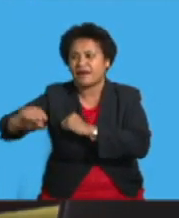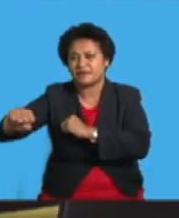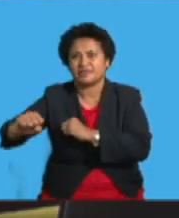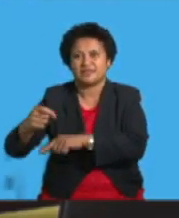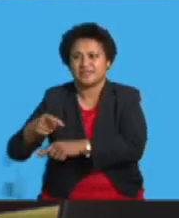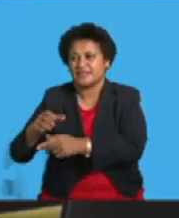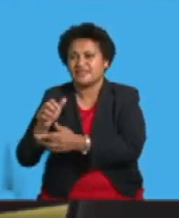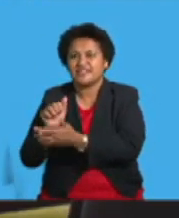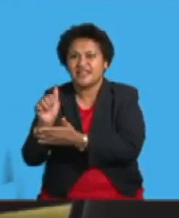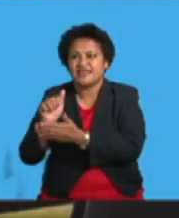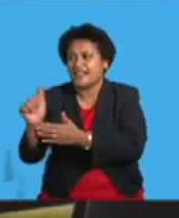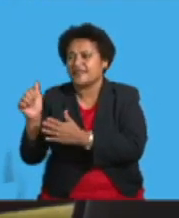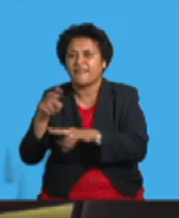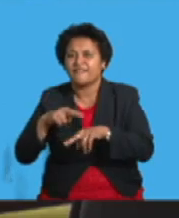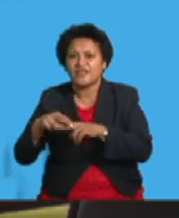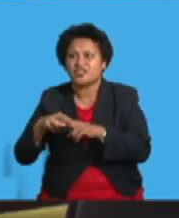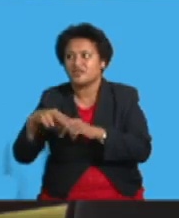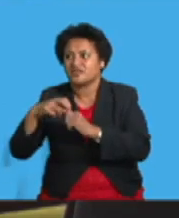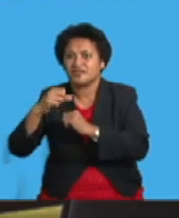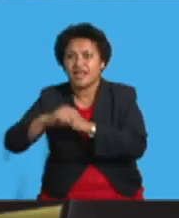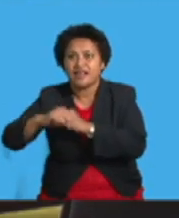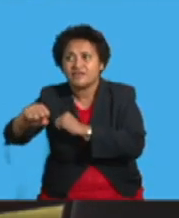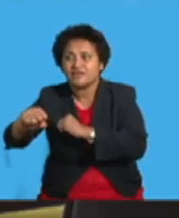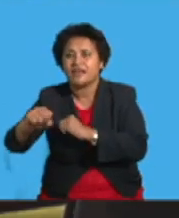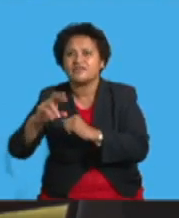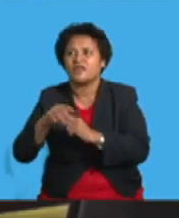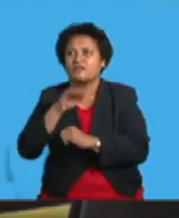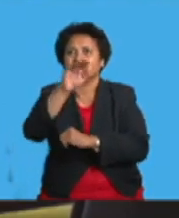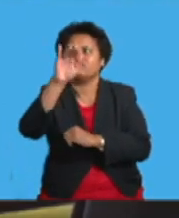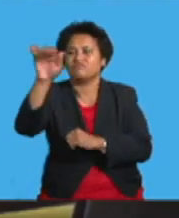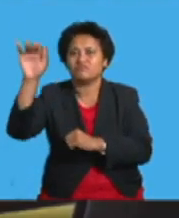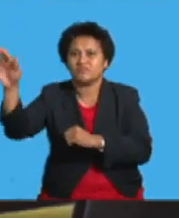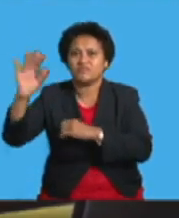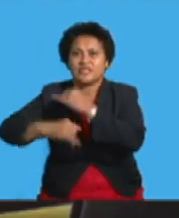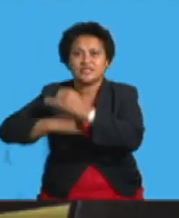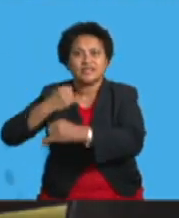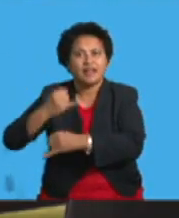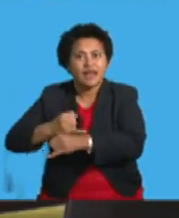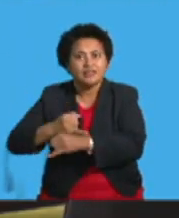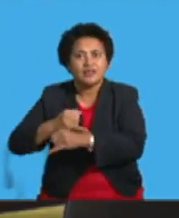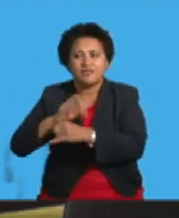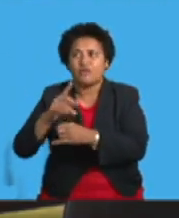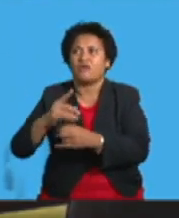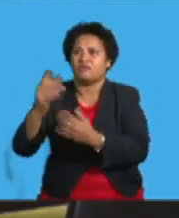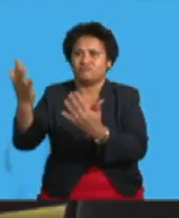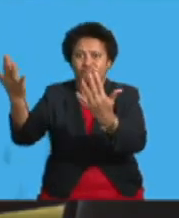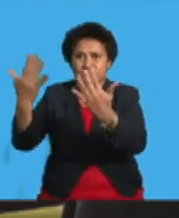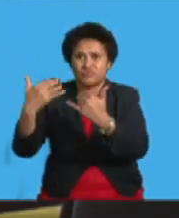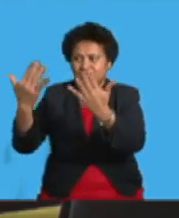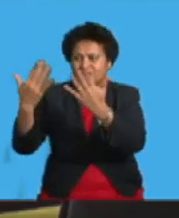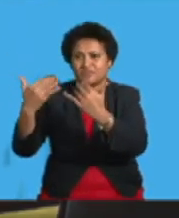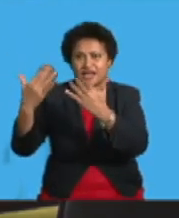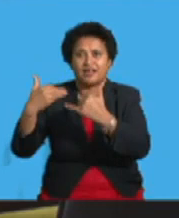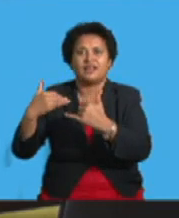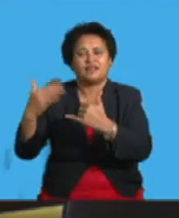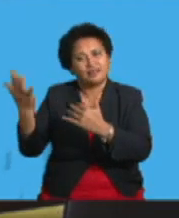about branding Fiji and putting Fiji out into the international market to obviously lure visitors to